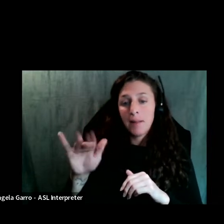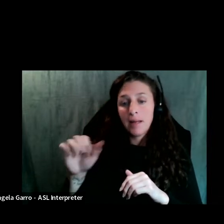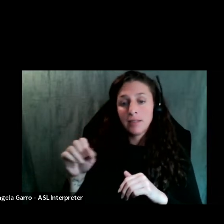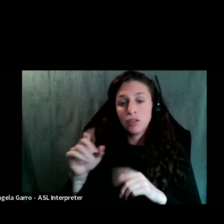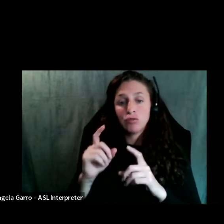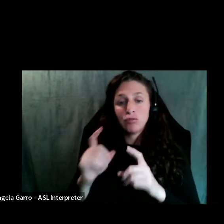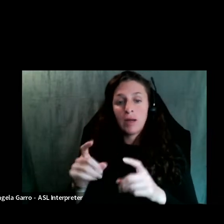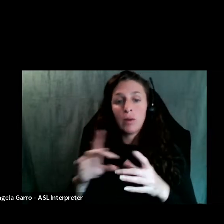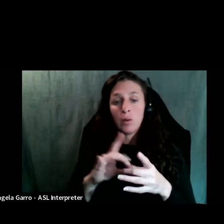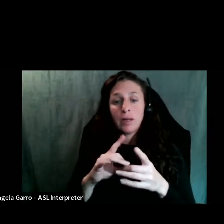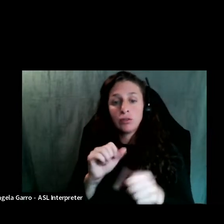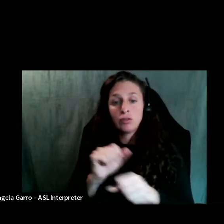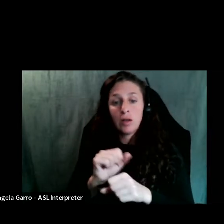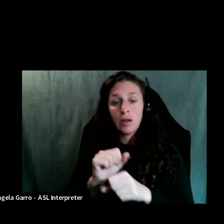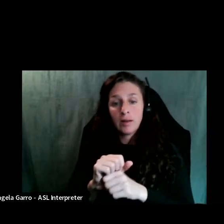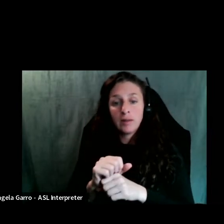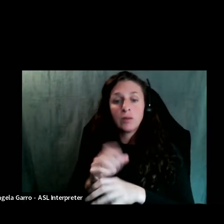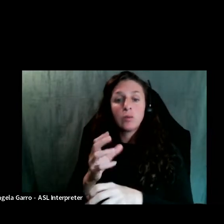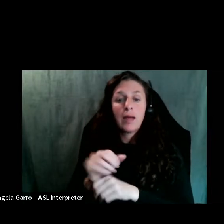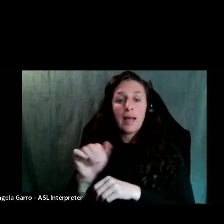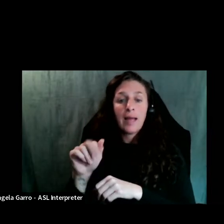Yes, the district received an anti-bias